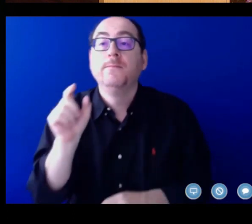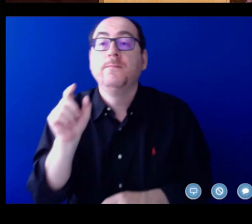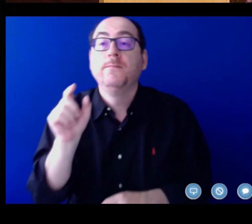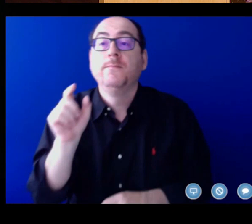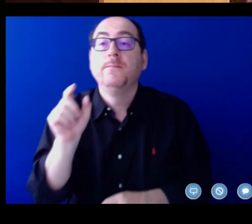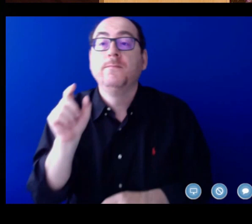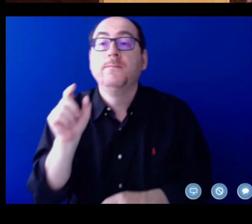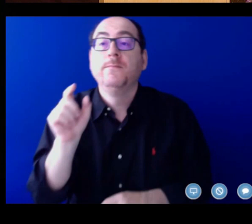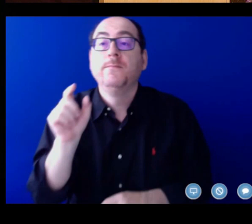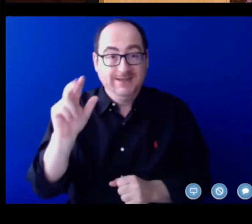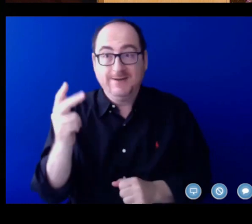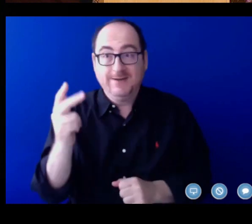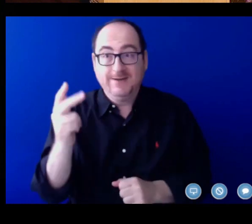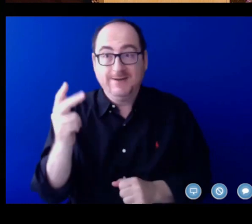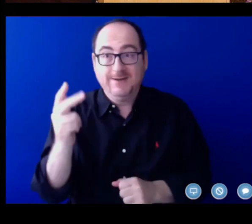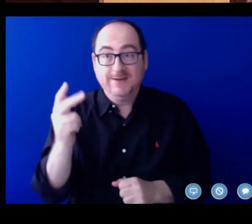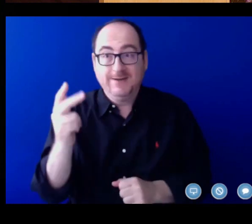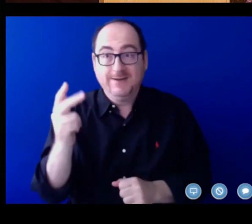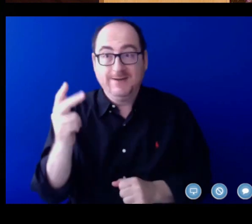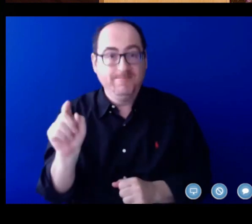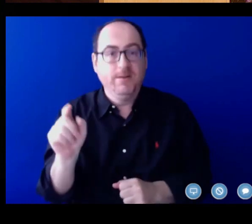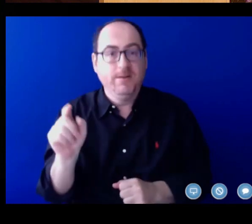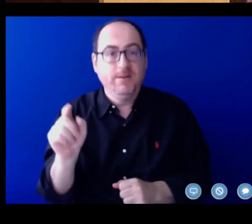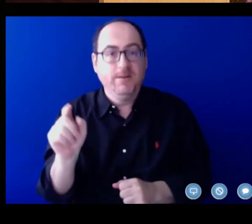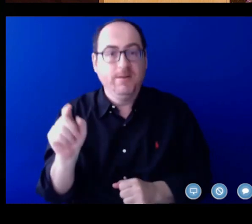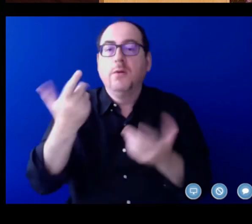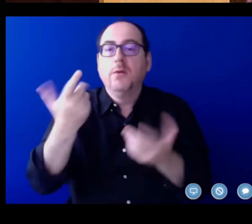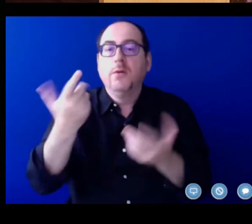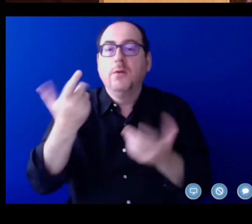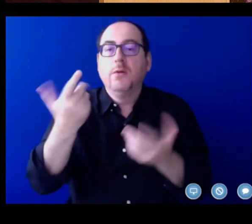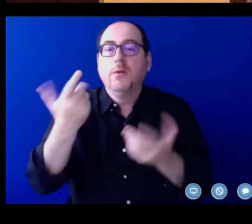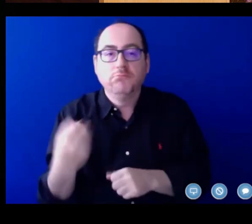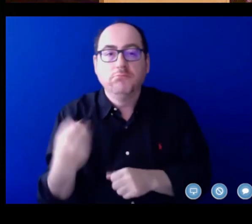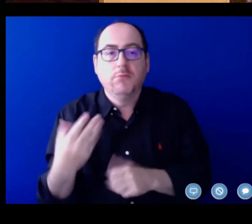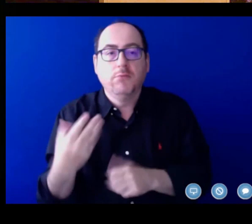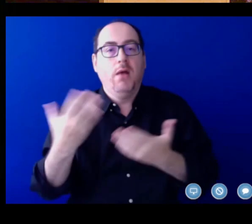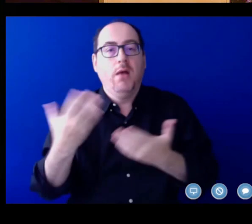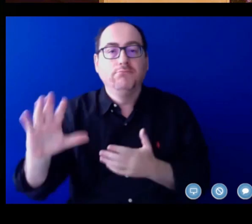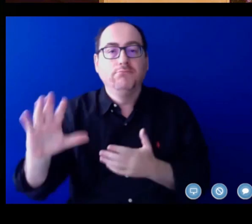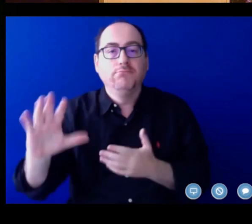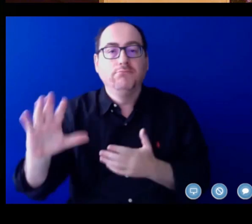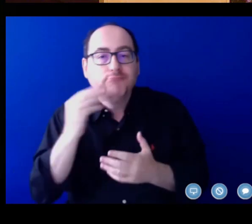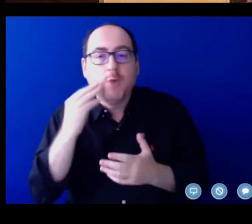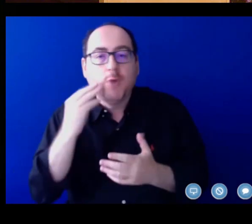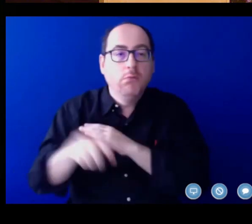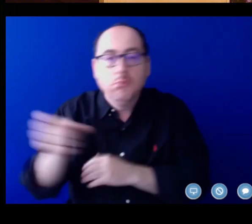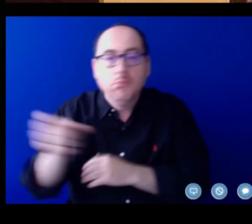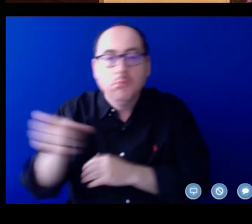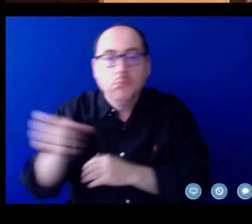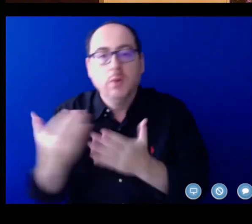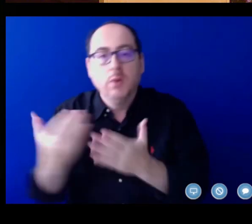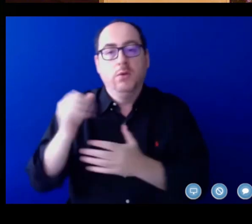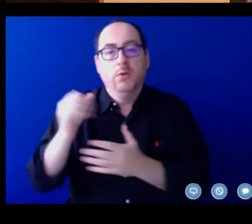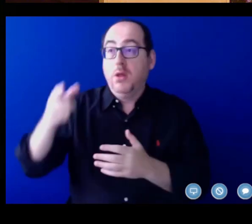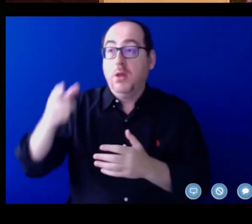Okay, this is another framework some of you may be familiar with. It comes from some research done in the